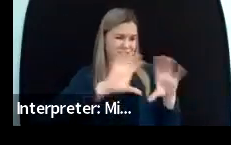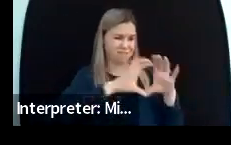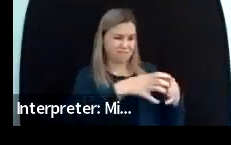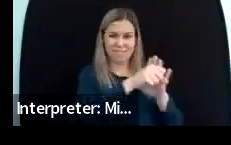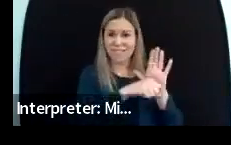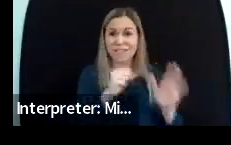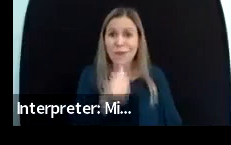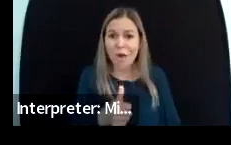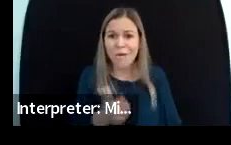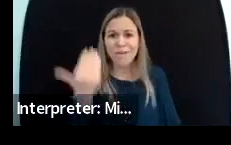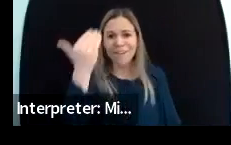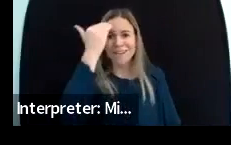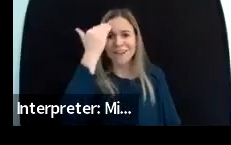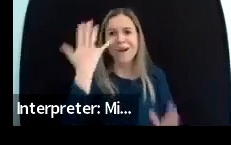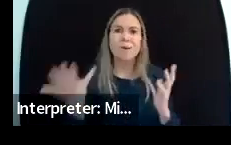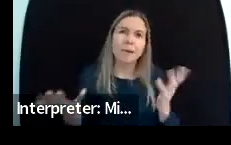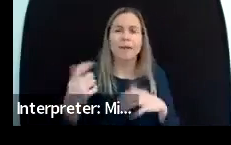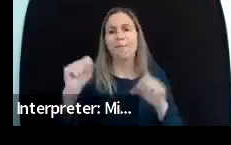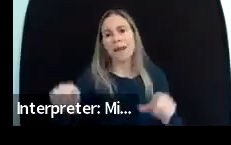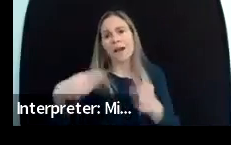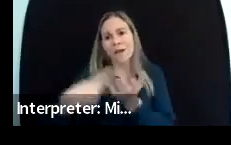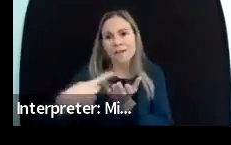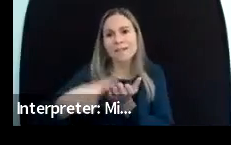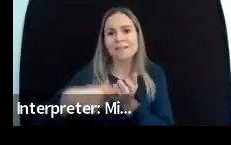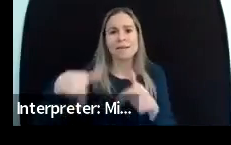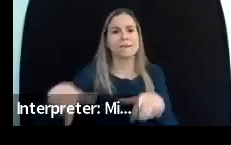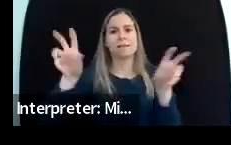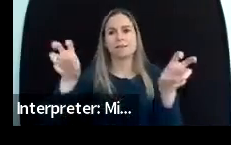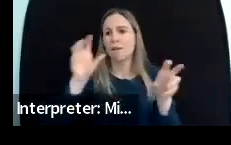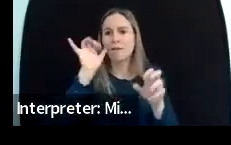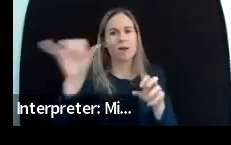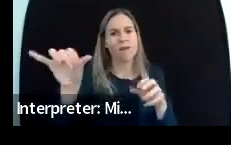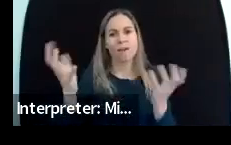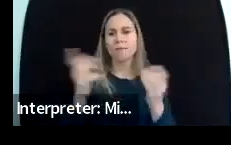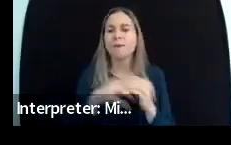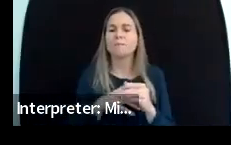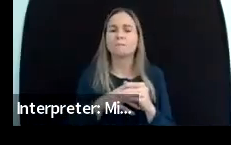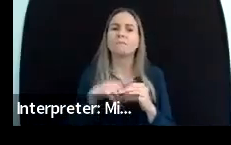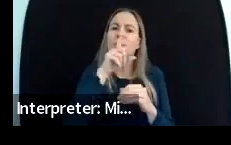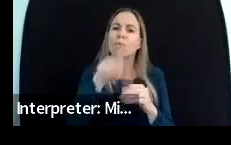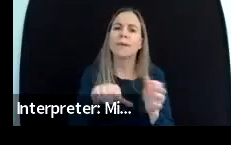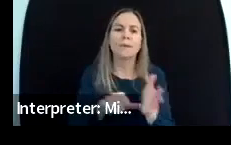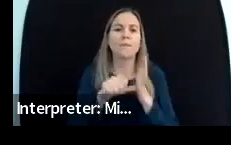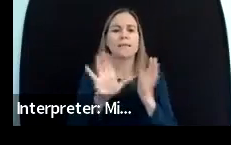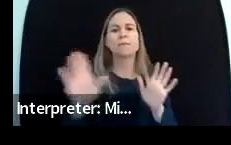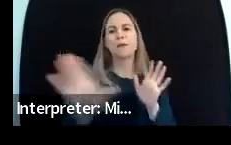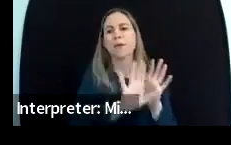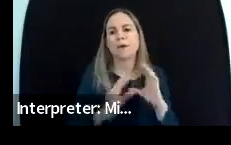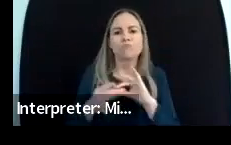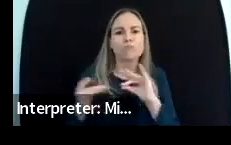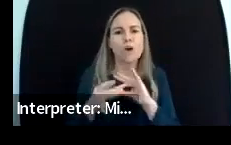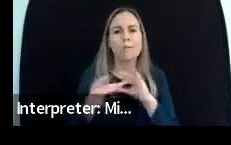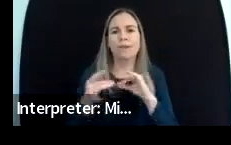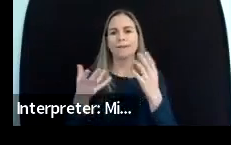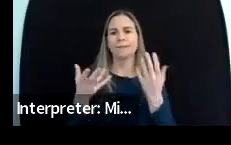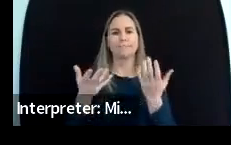the way upstream. I could talk forever about it, but really, really impressed by, the contribution of this group in the chat, and